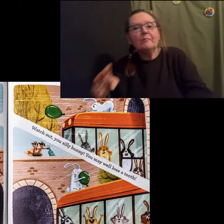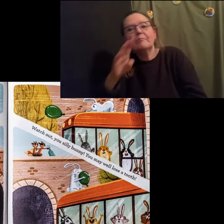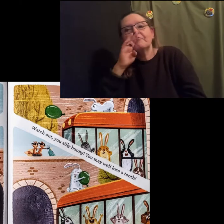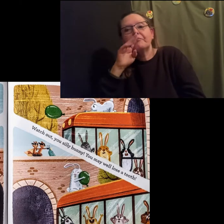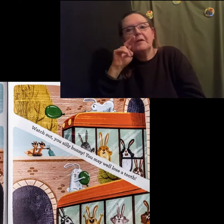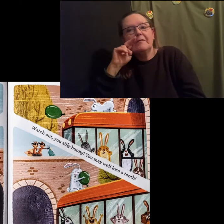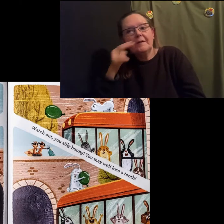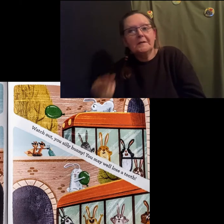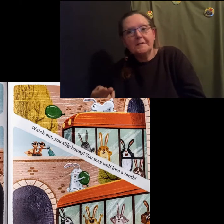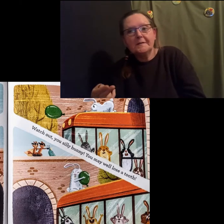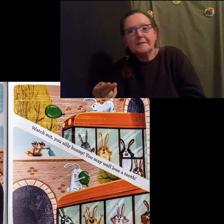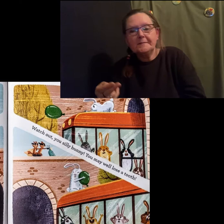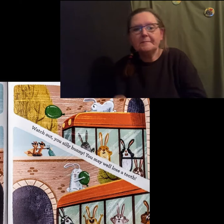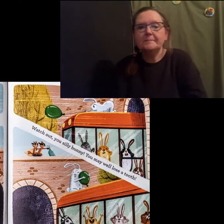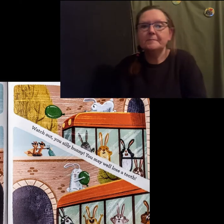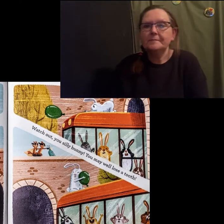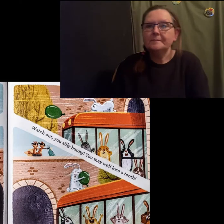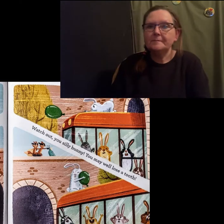lose a tooth.